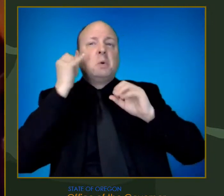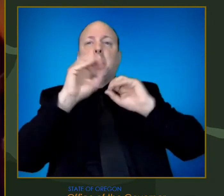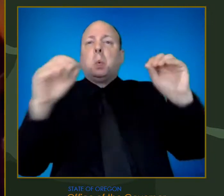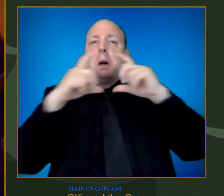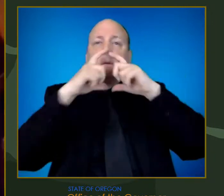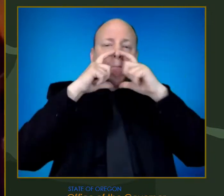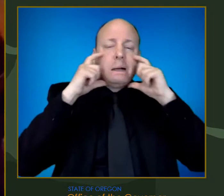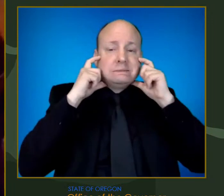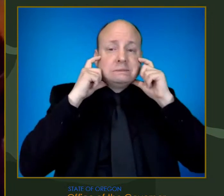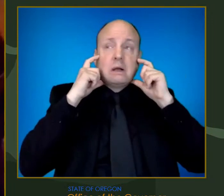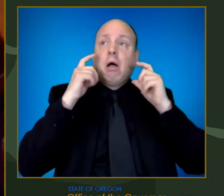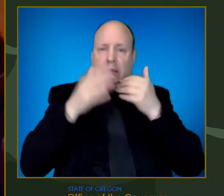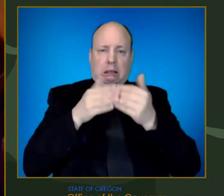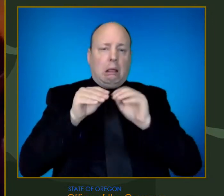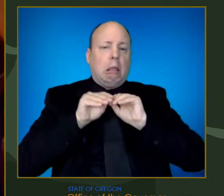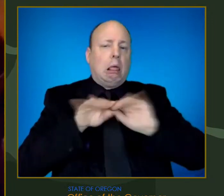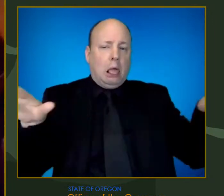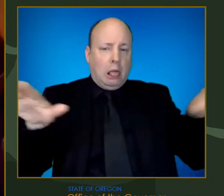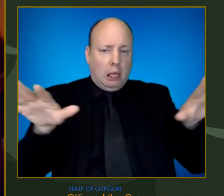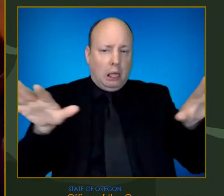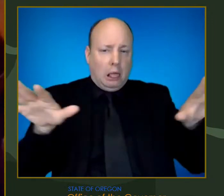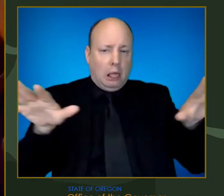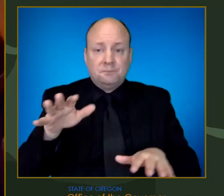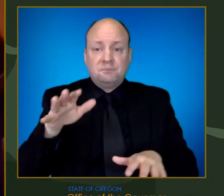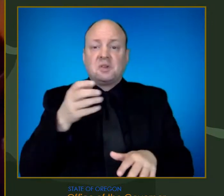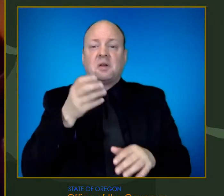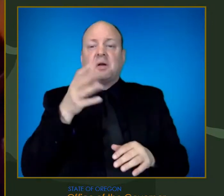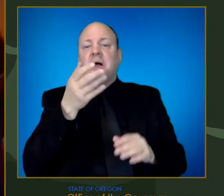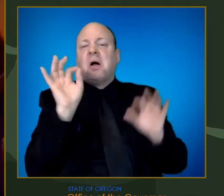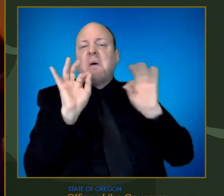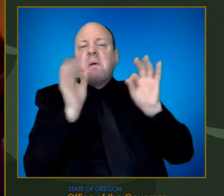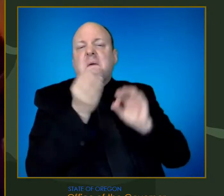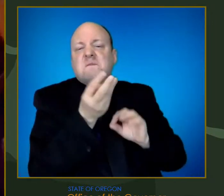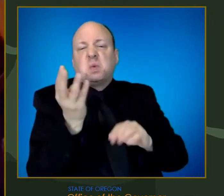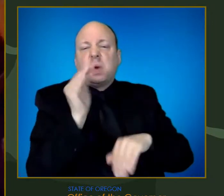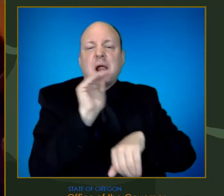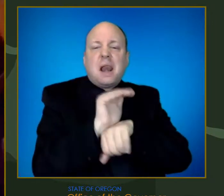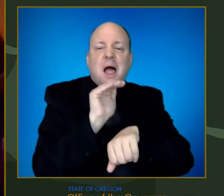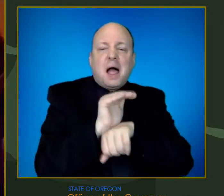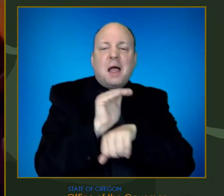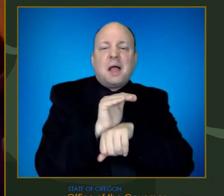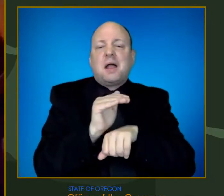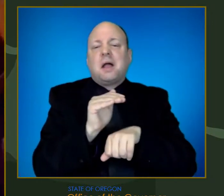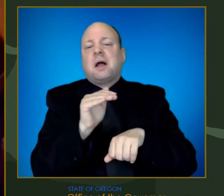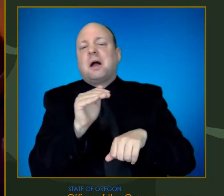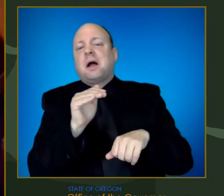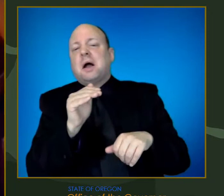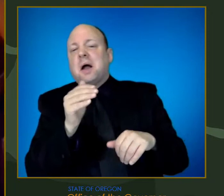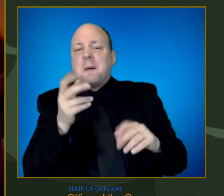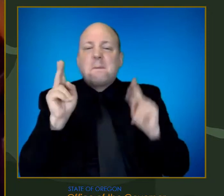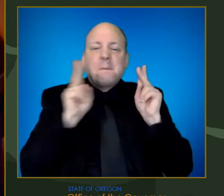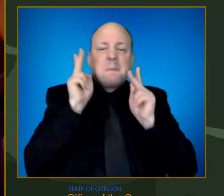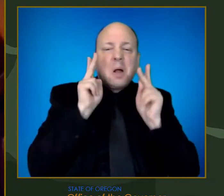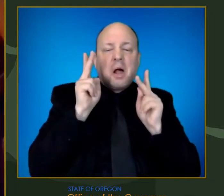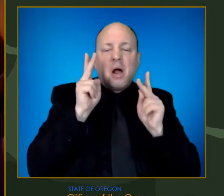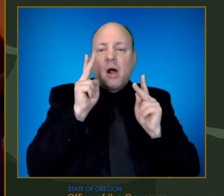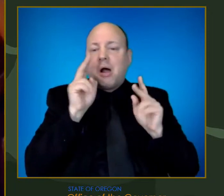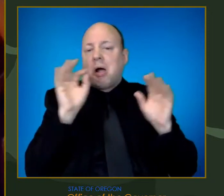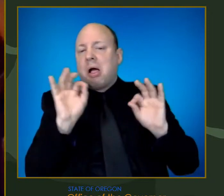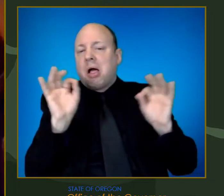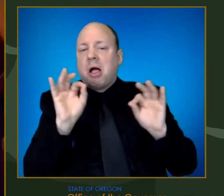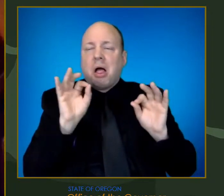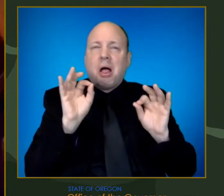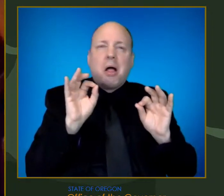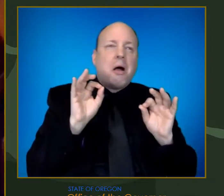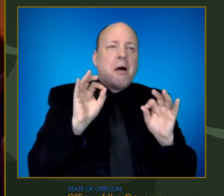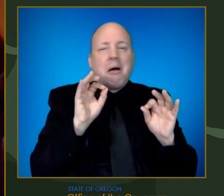multi-night karaoke event that led to 36 cases, 3 of whom were hospitalized, and tragically 1 death. There